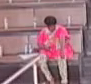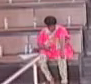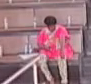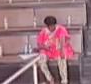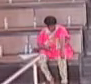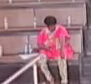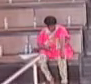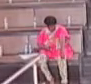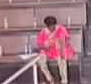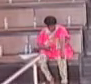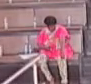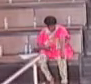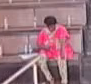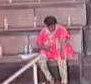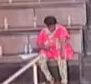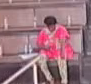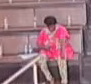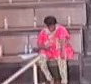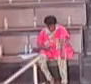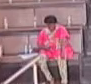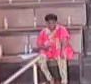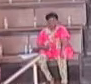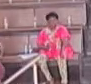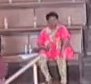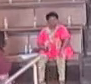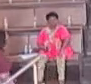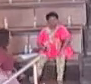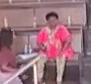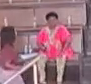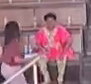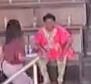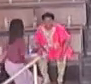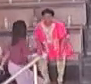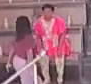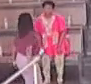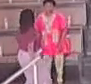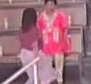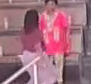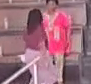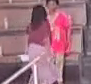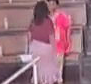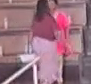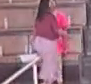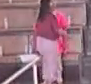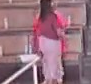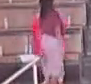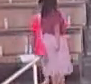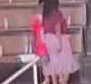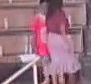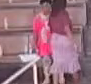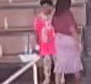Graduates and guests seated in the hall, please rise to receive members of convocation.